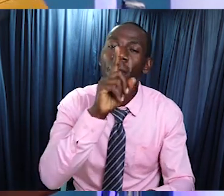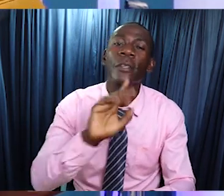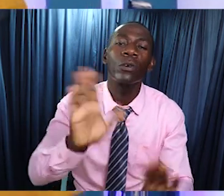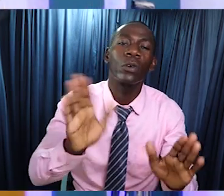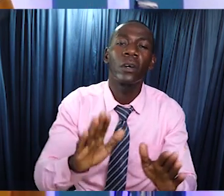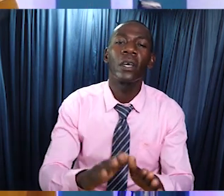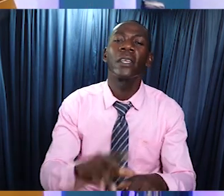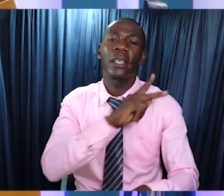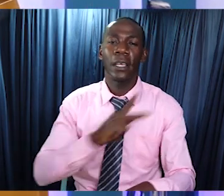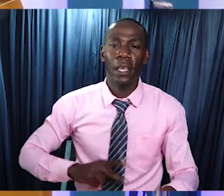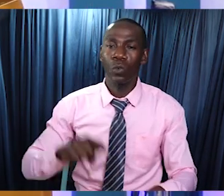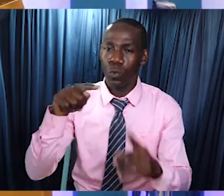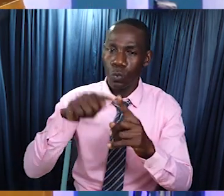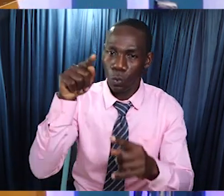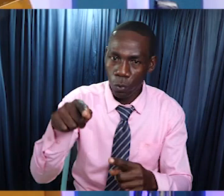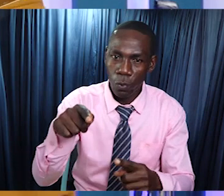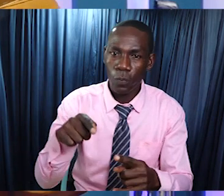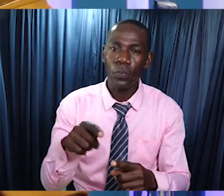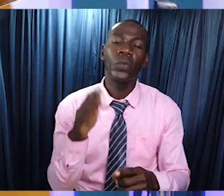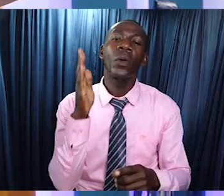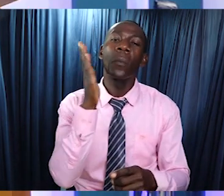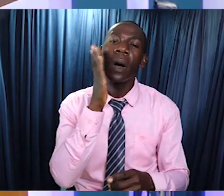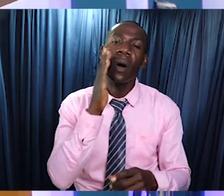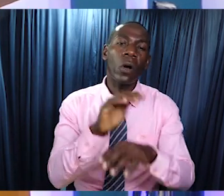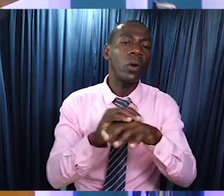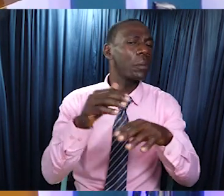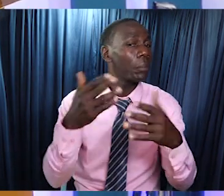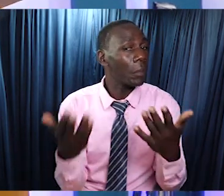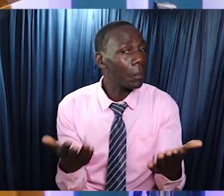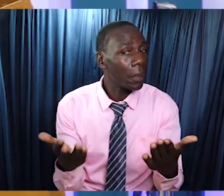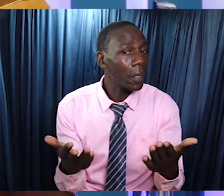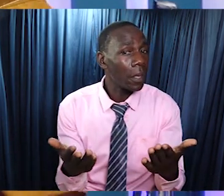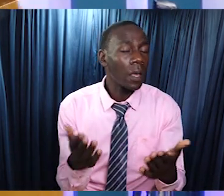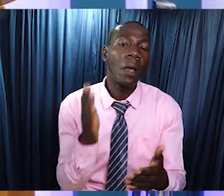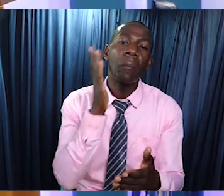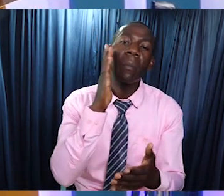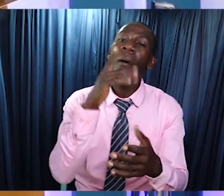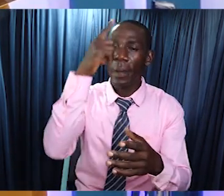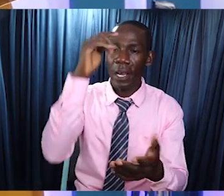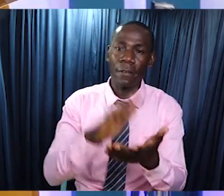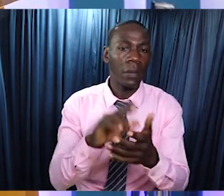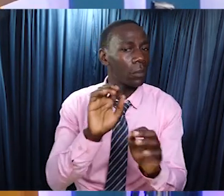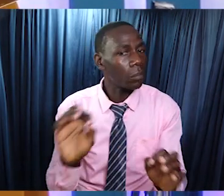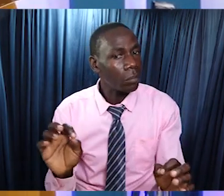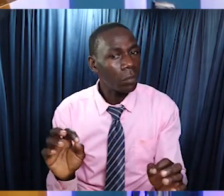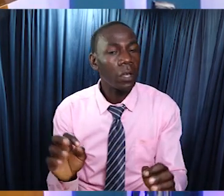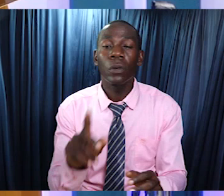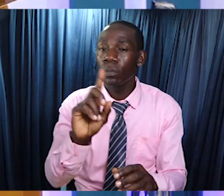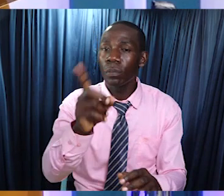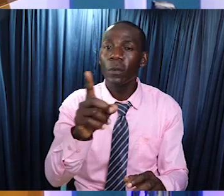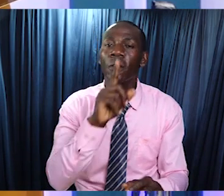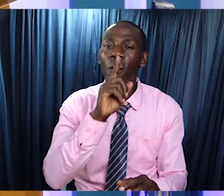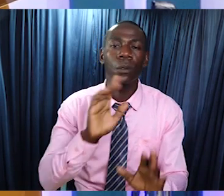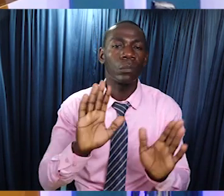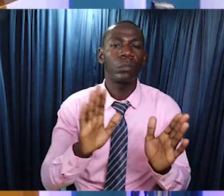not pointed at. Ni mfalume. He's a king. Hata mama amuiteje. However, your mother will call him. Hata mama asimwamini. However, your mother will never trust him. Kidole.